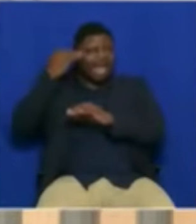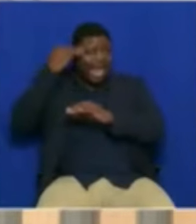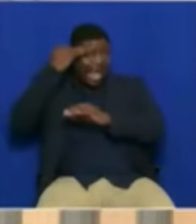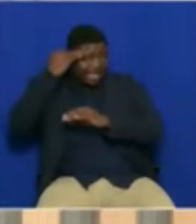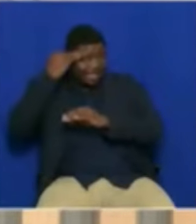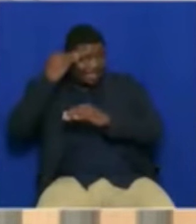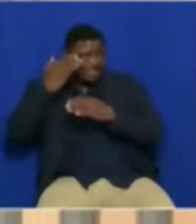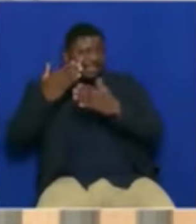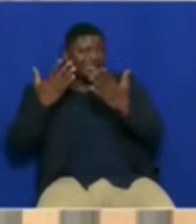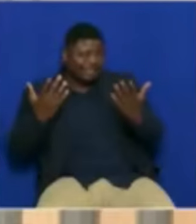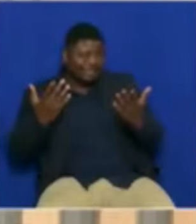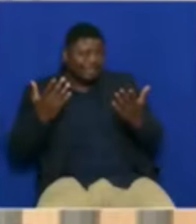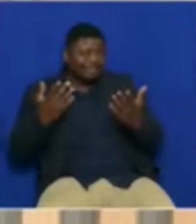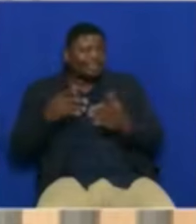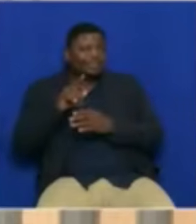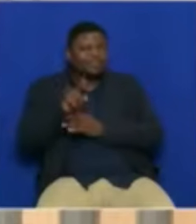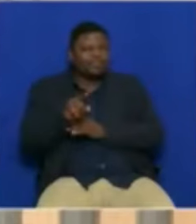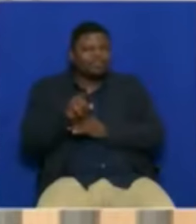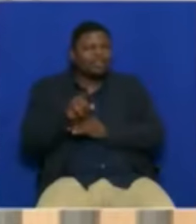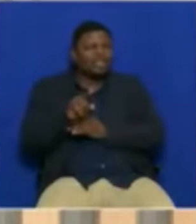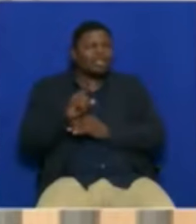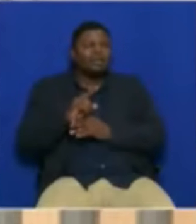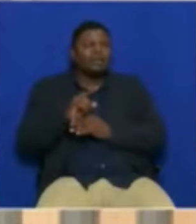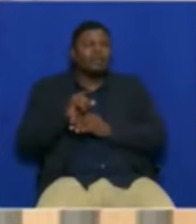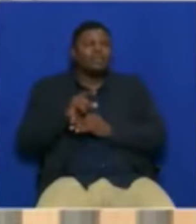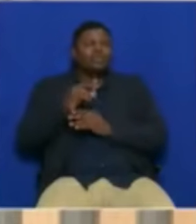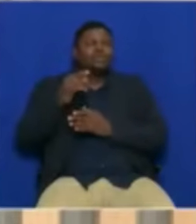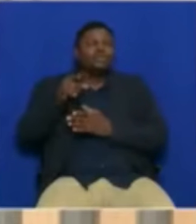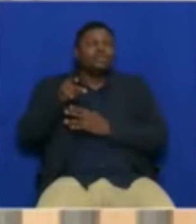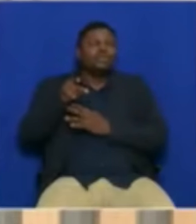What were you suggesting there, that